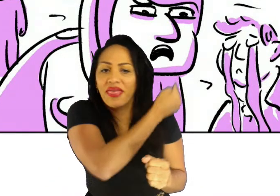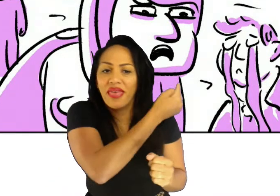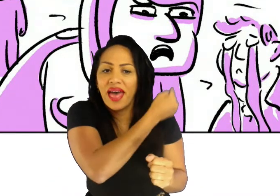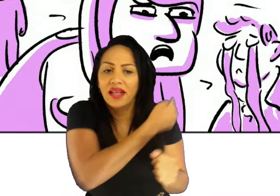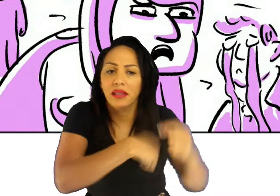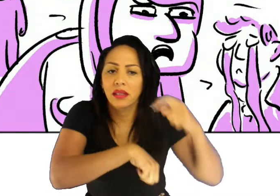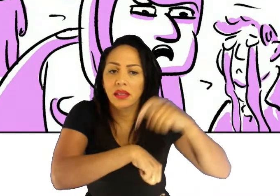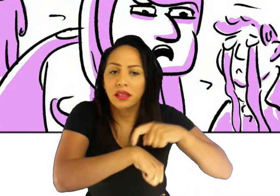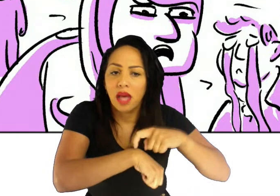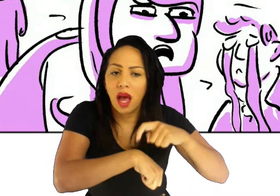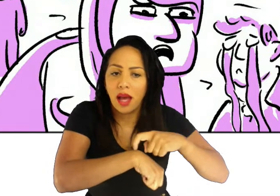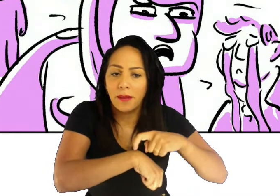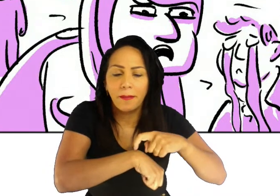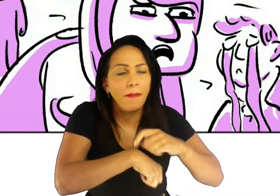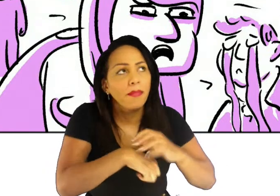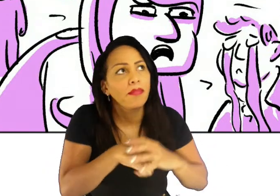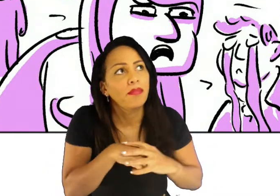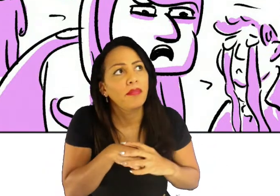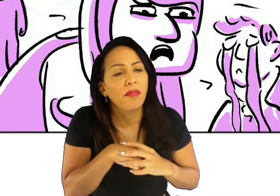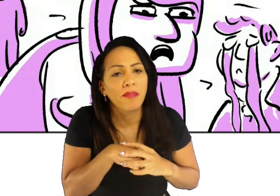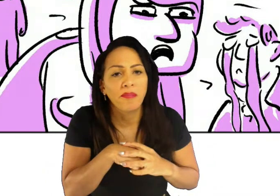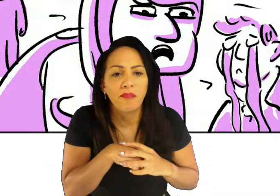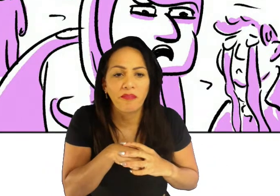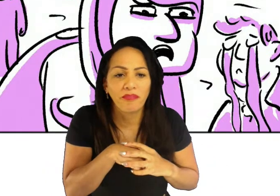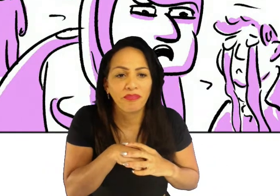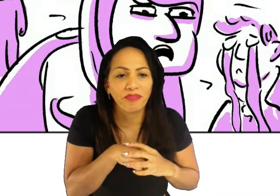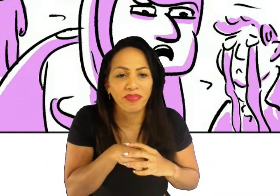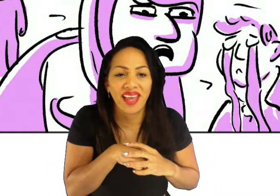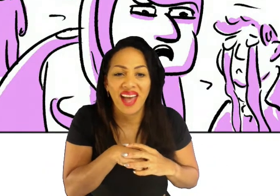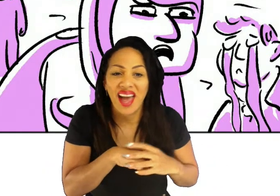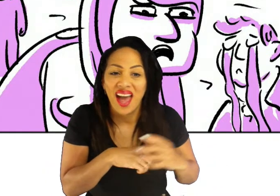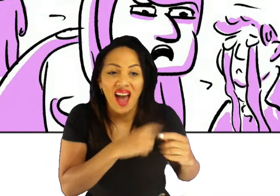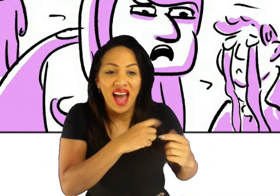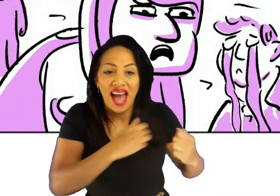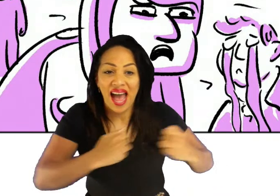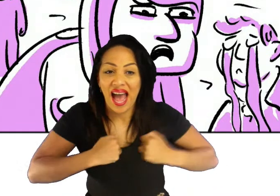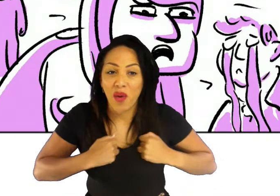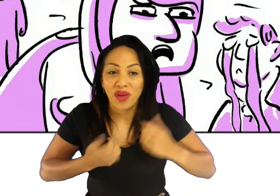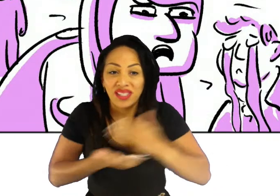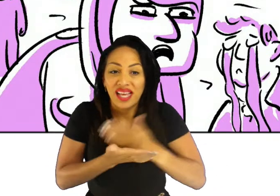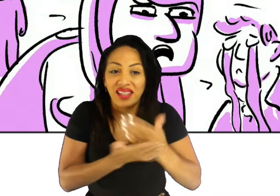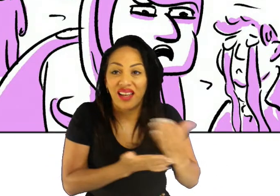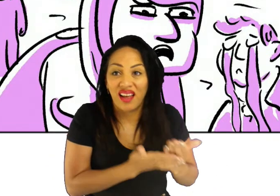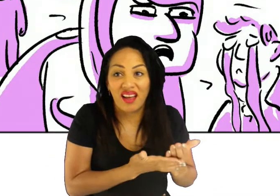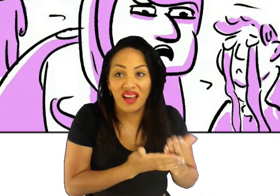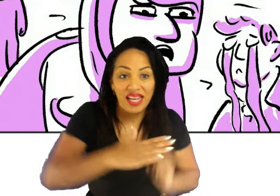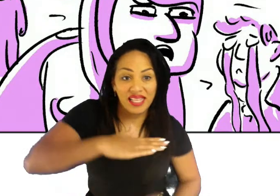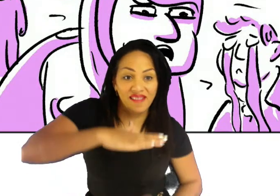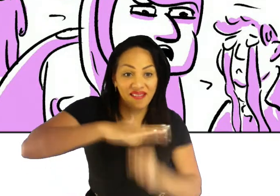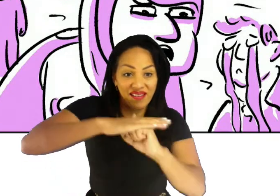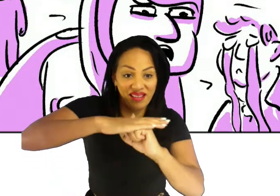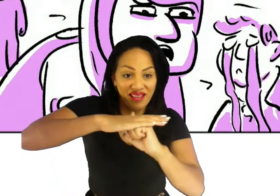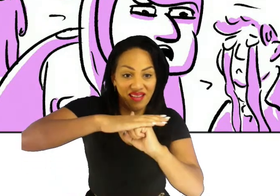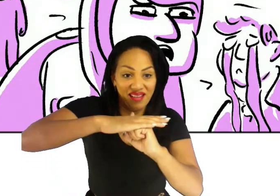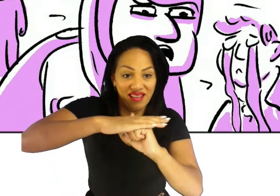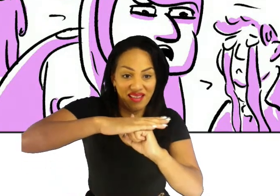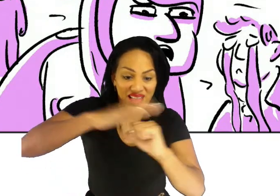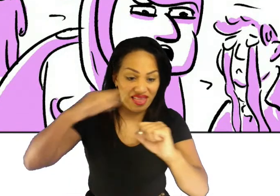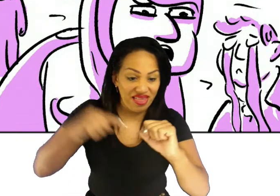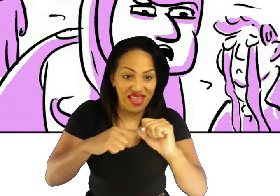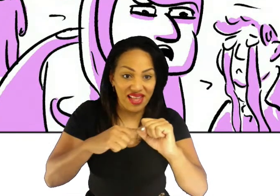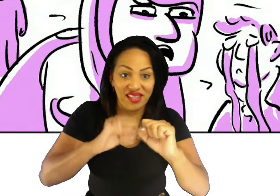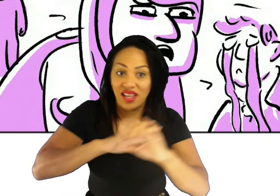we have a sector built on unstable funding, unstable income, and so everyone's